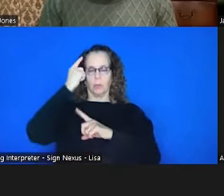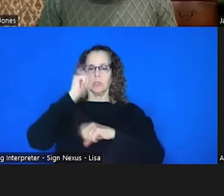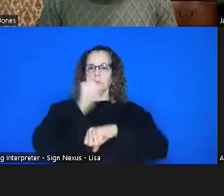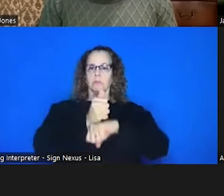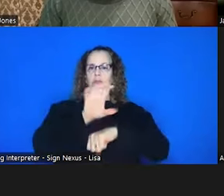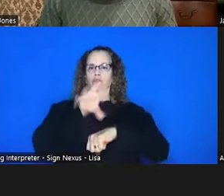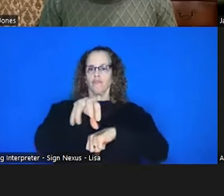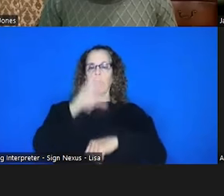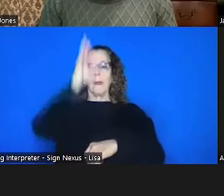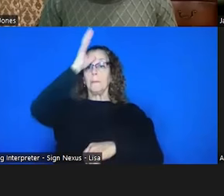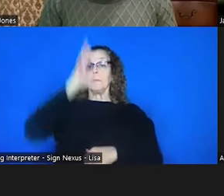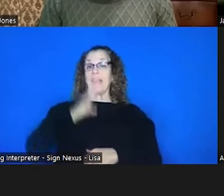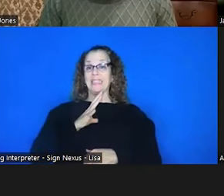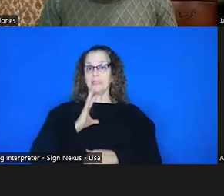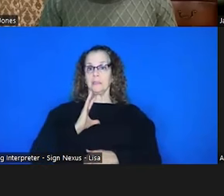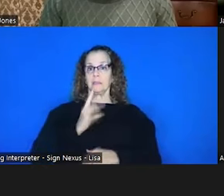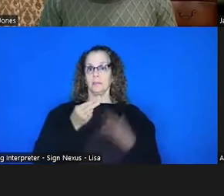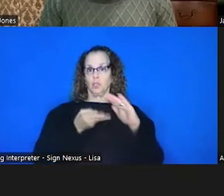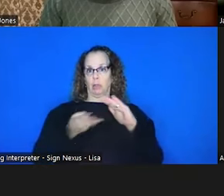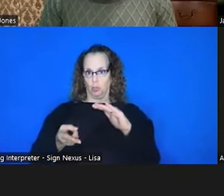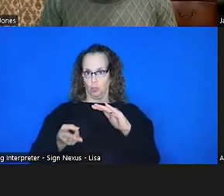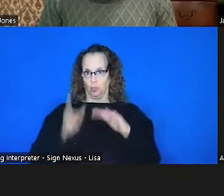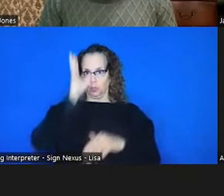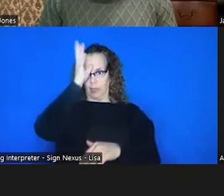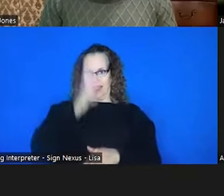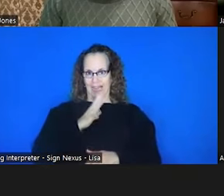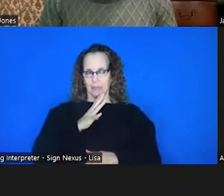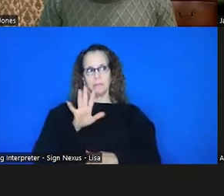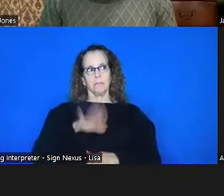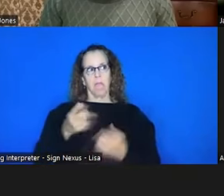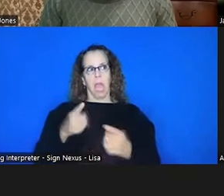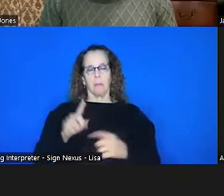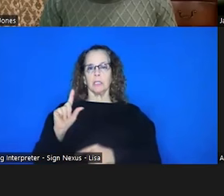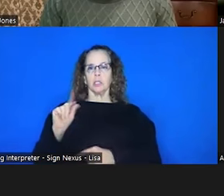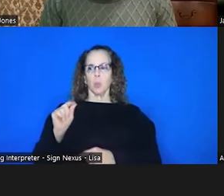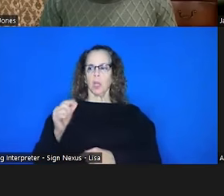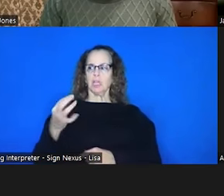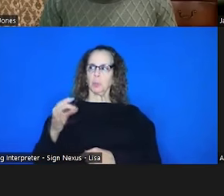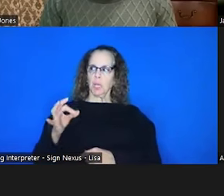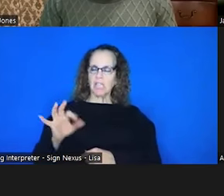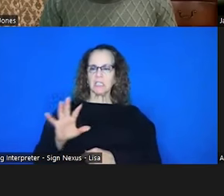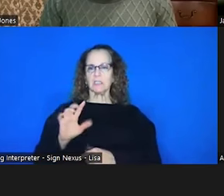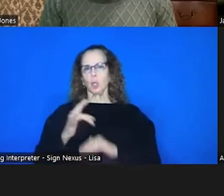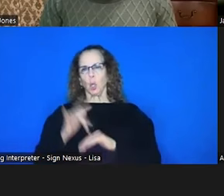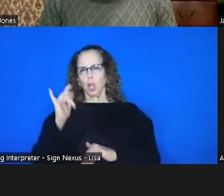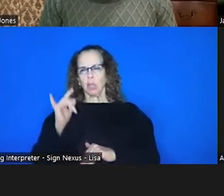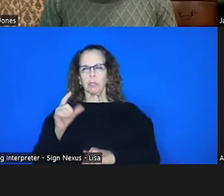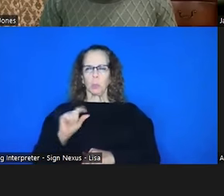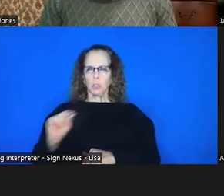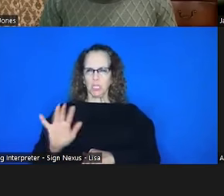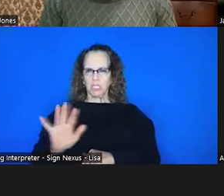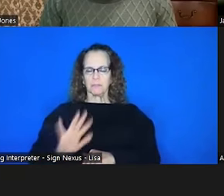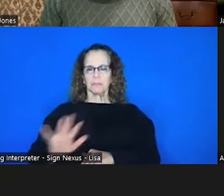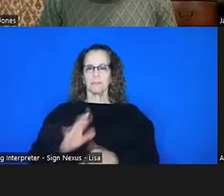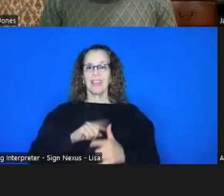shelter that came about in late 2019, early 2020. And then we created